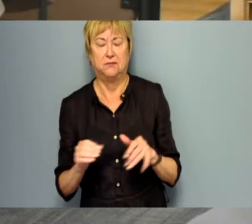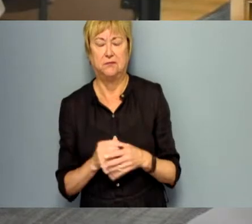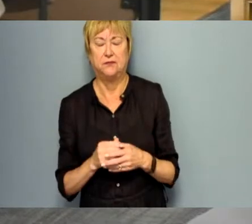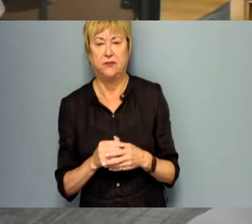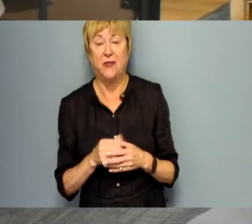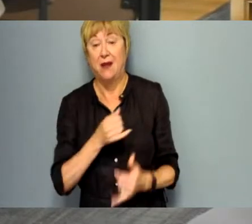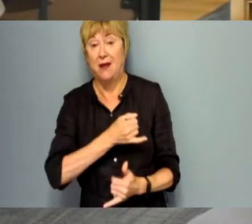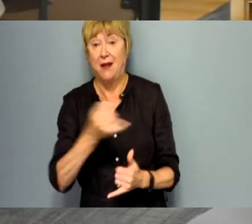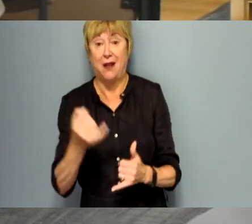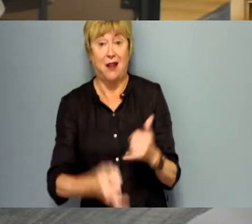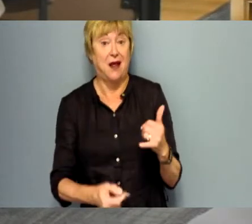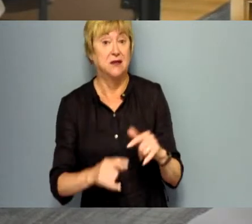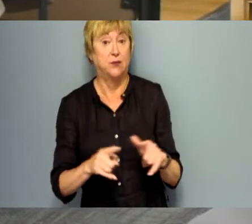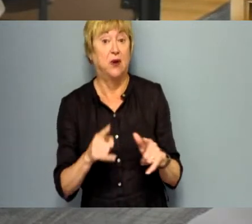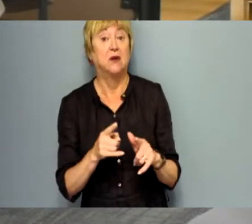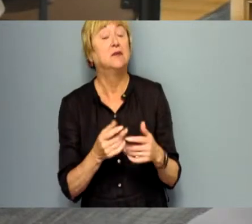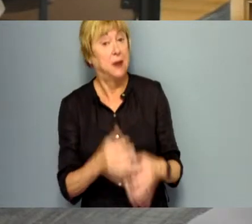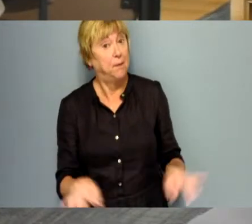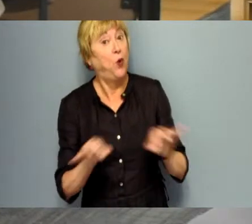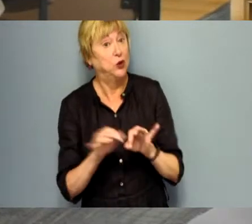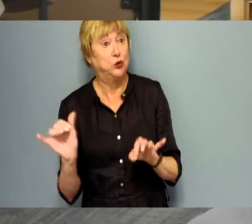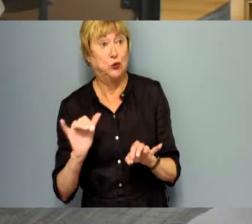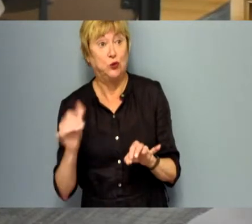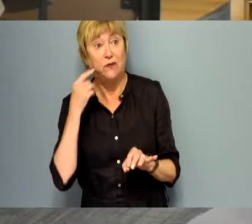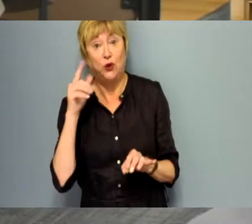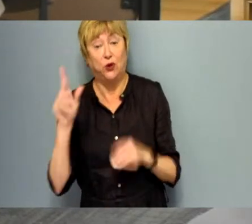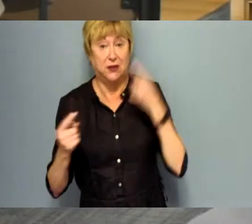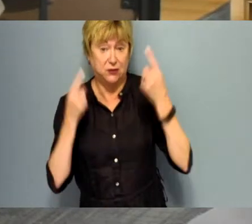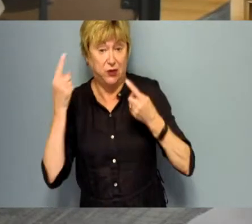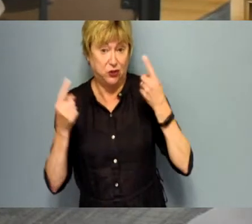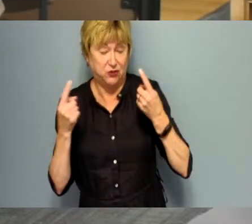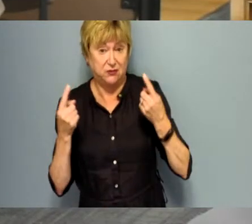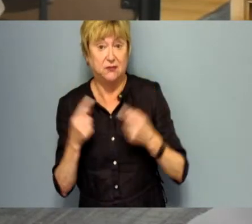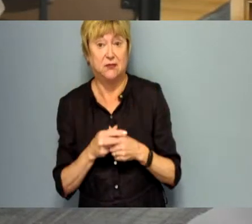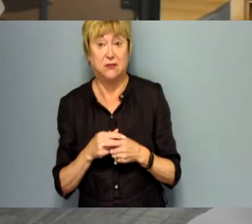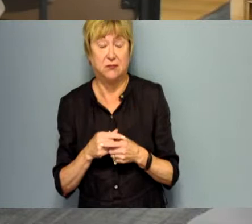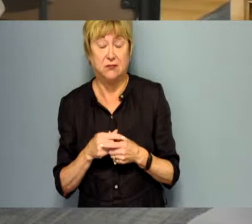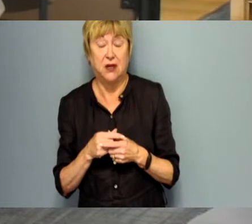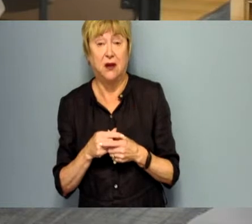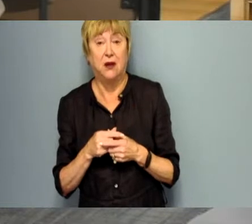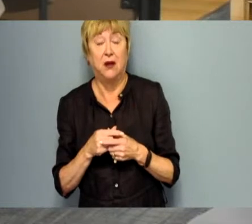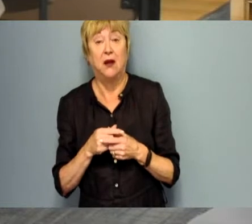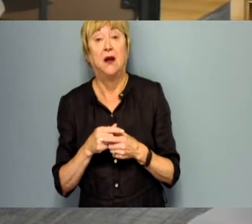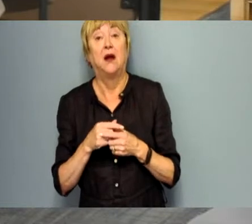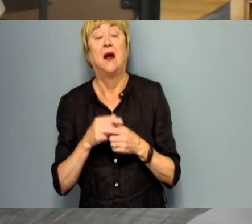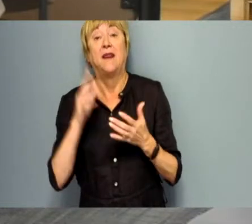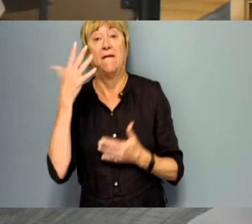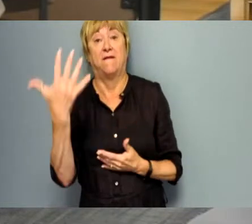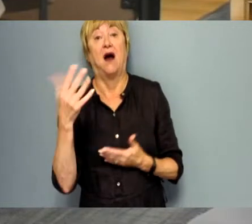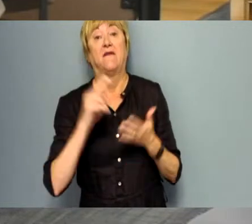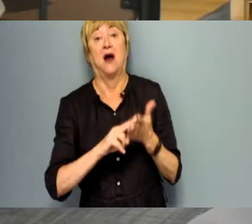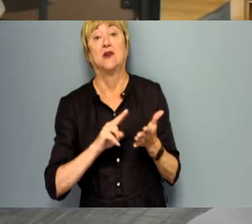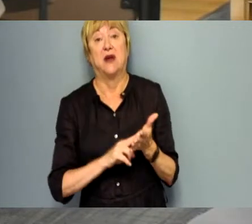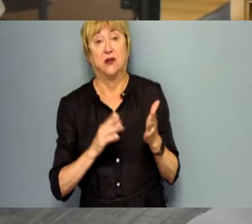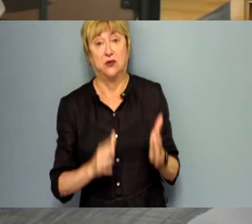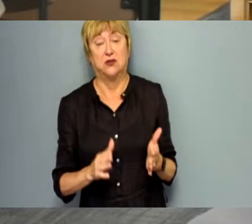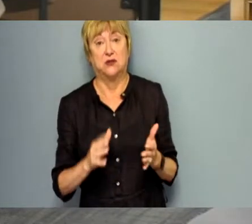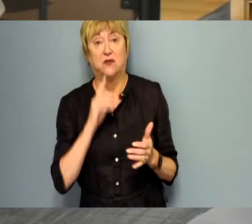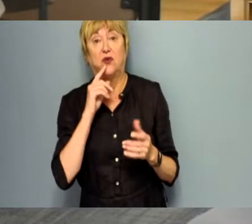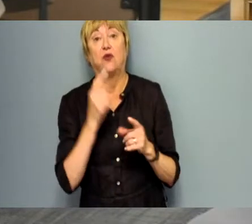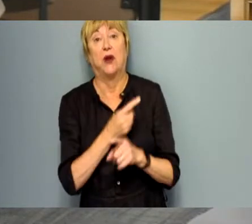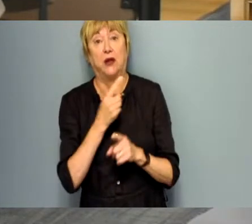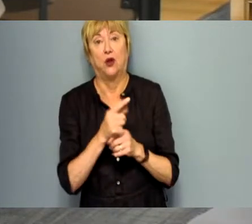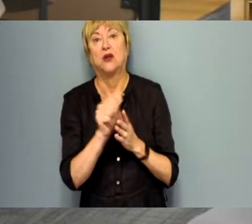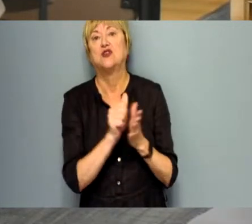And last but certainly not least, for your consideration today, would be the prime contractors, the 5 contractors on the regular agenda